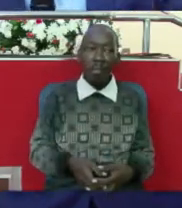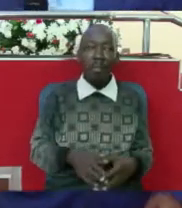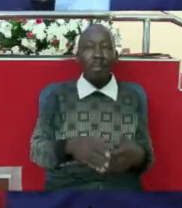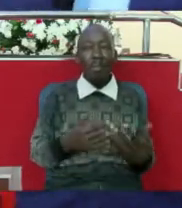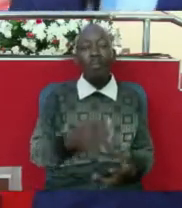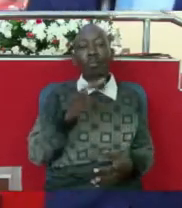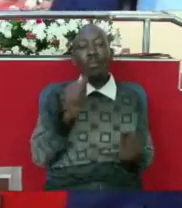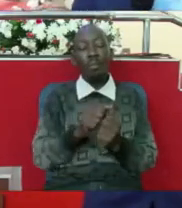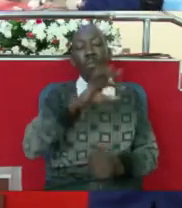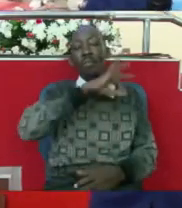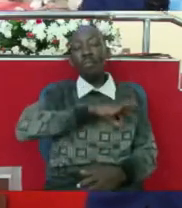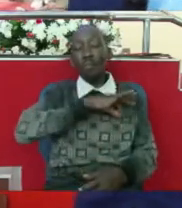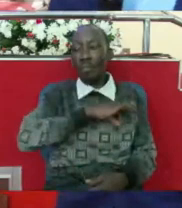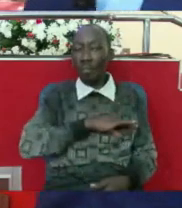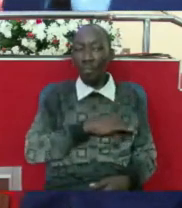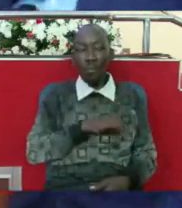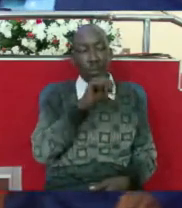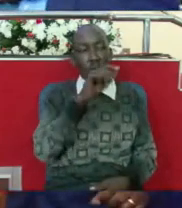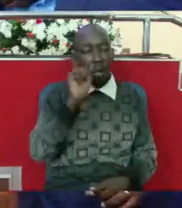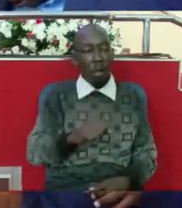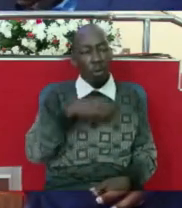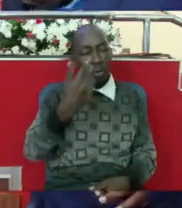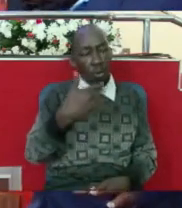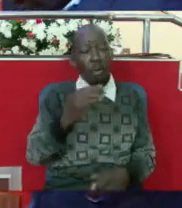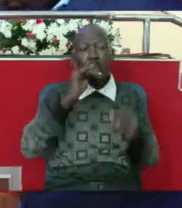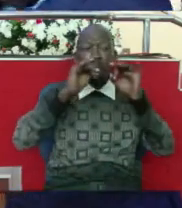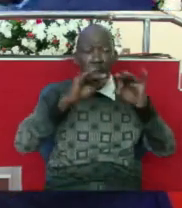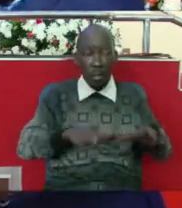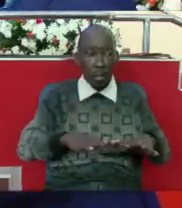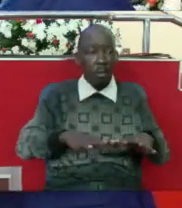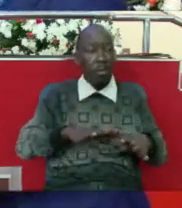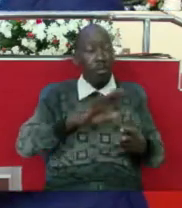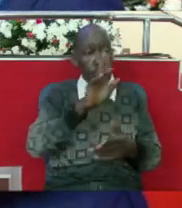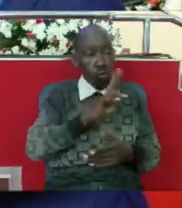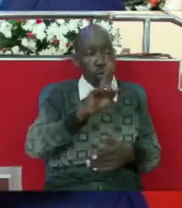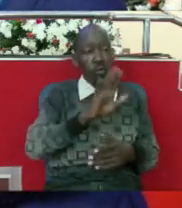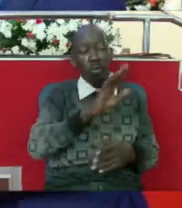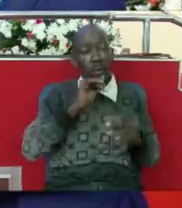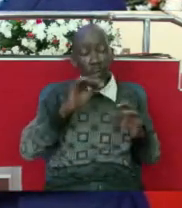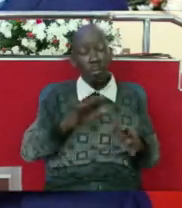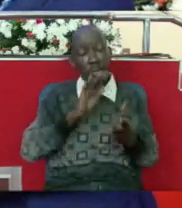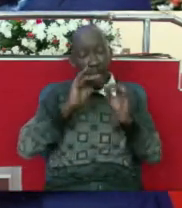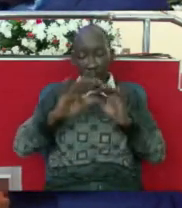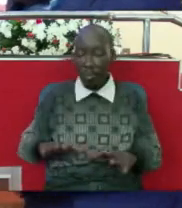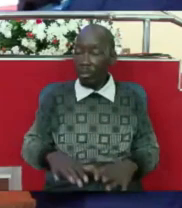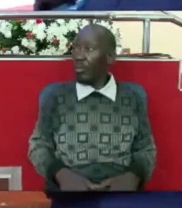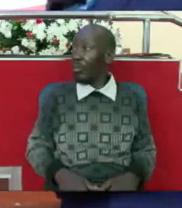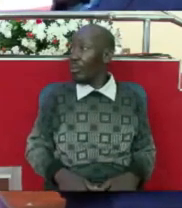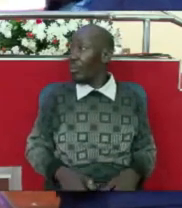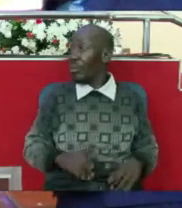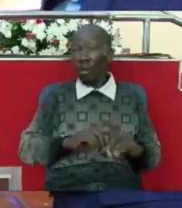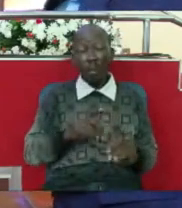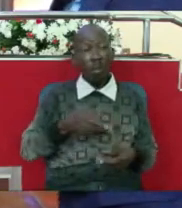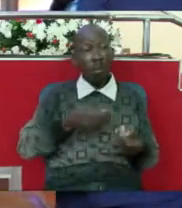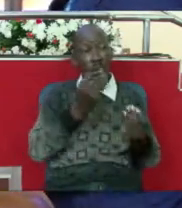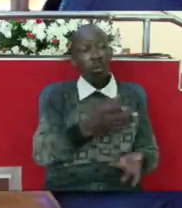faida. Now you could use your money to be a blessing. Unaweza tumia hela zako kuwa wa baraka. But